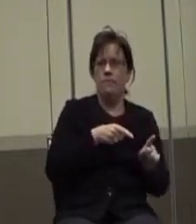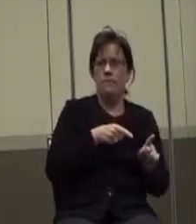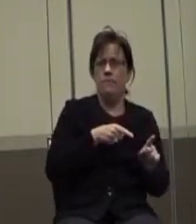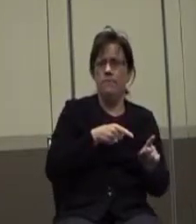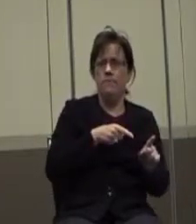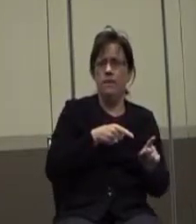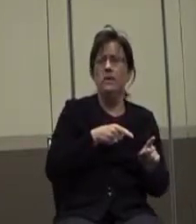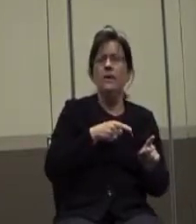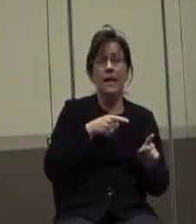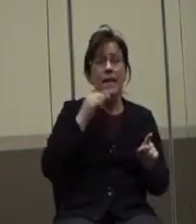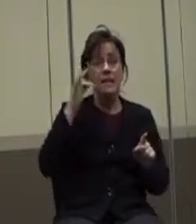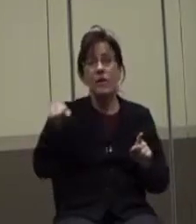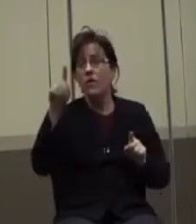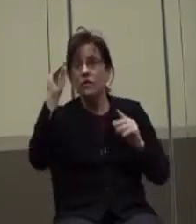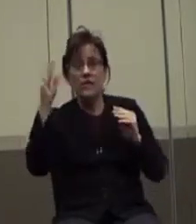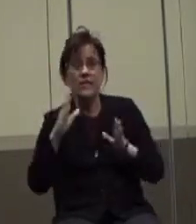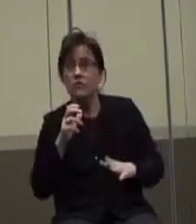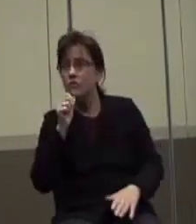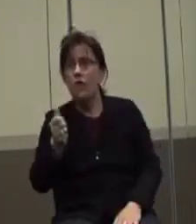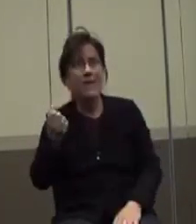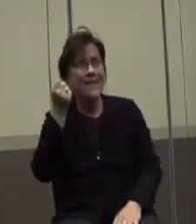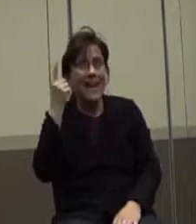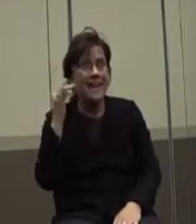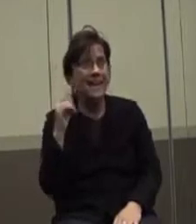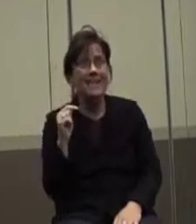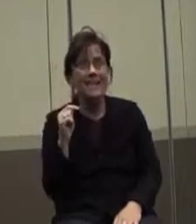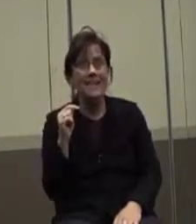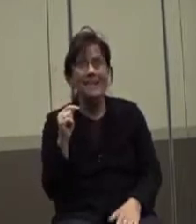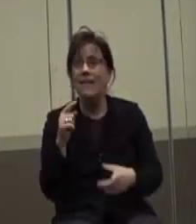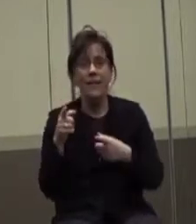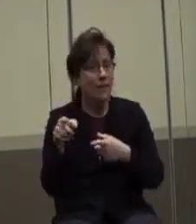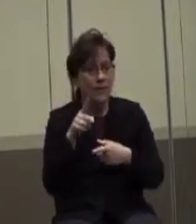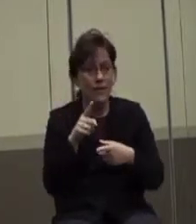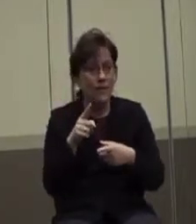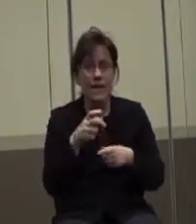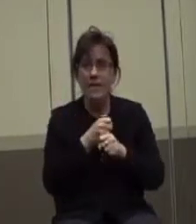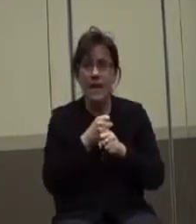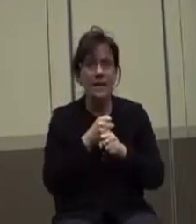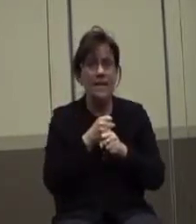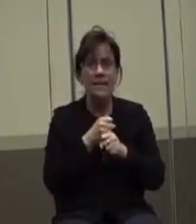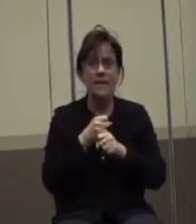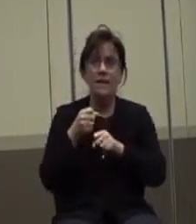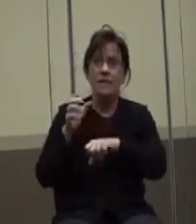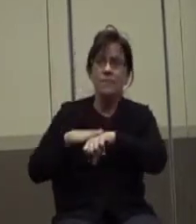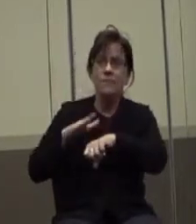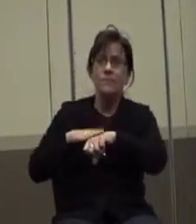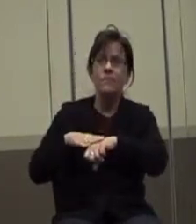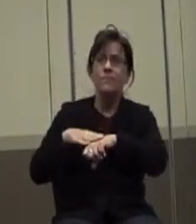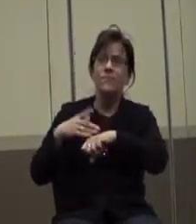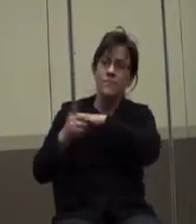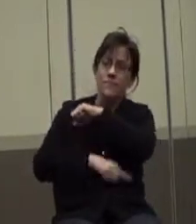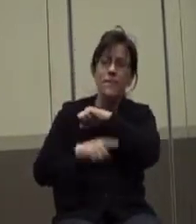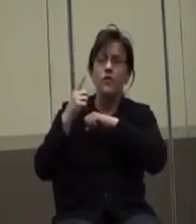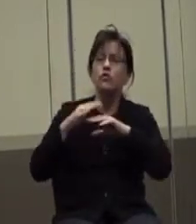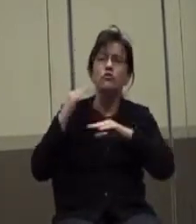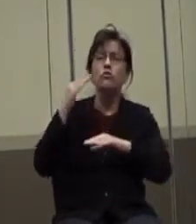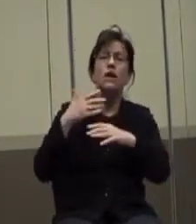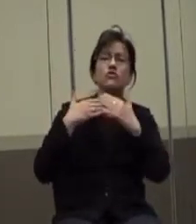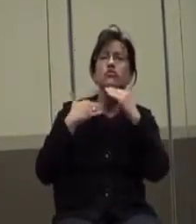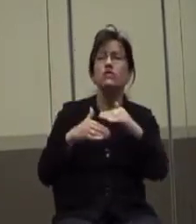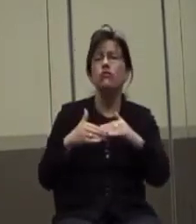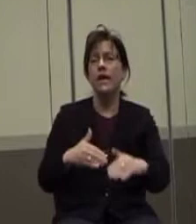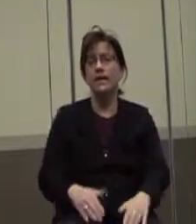But if these teachers don't get on that, what they're getting is they're getting cited for too much restraint.